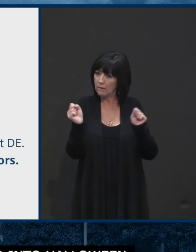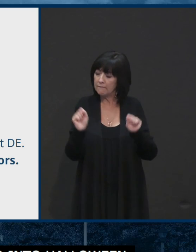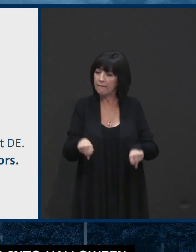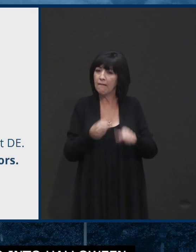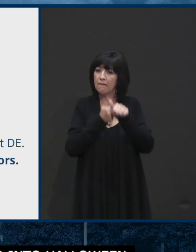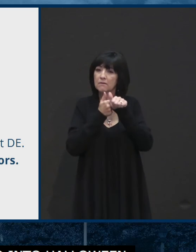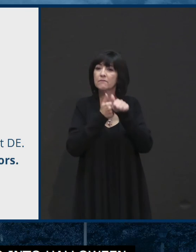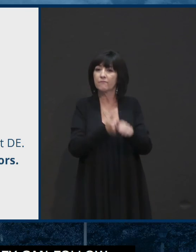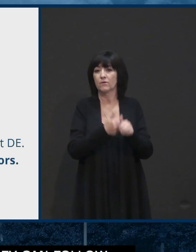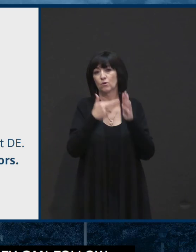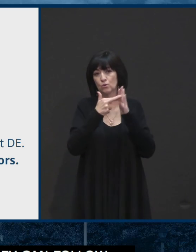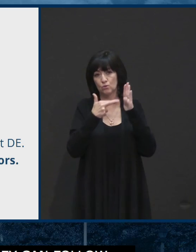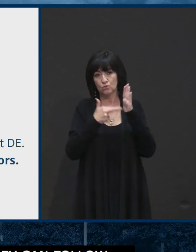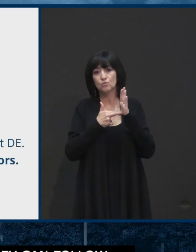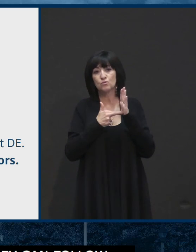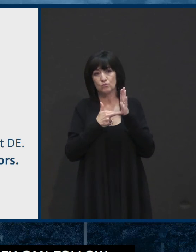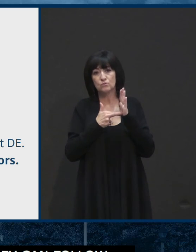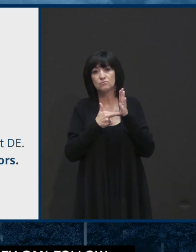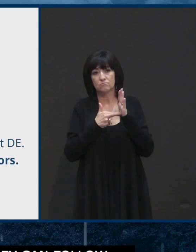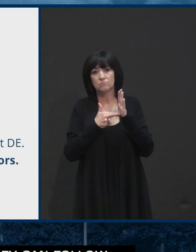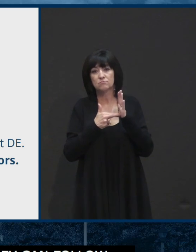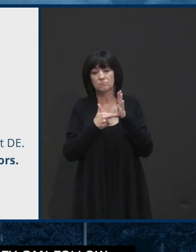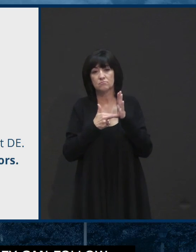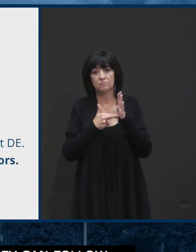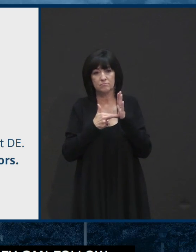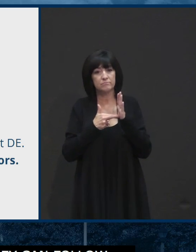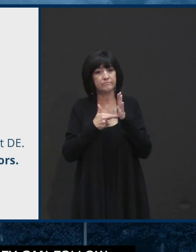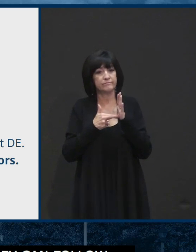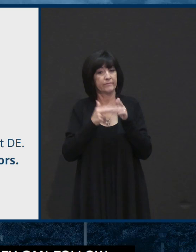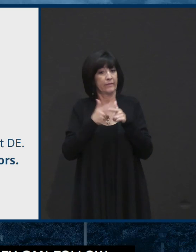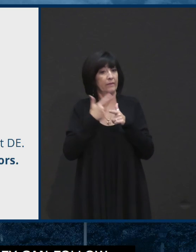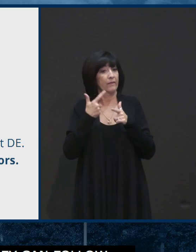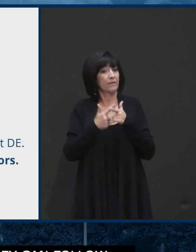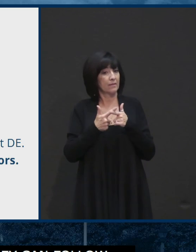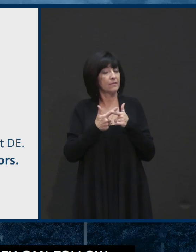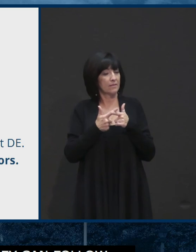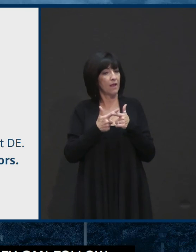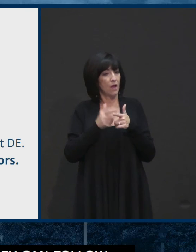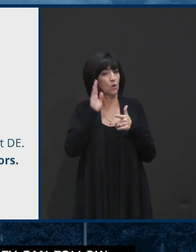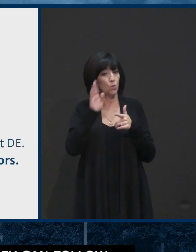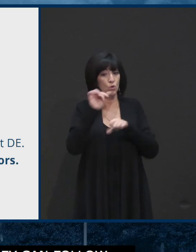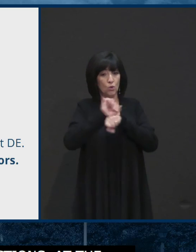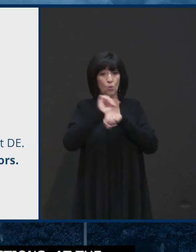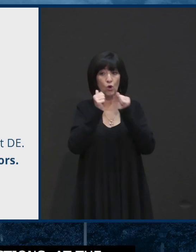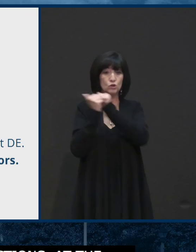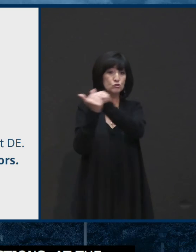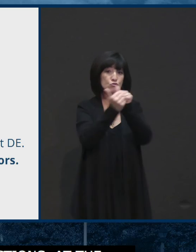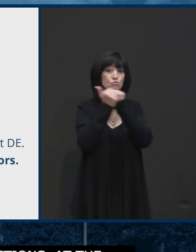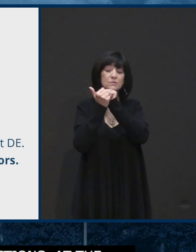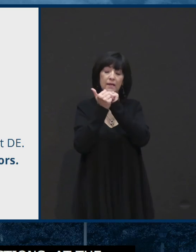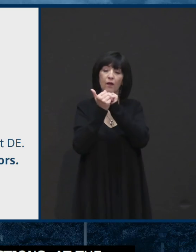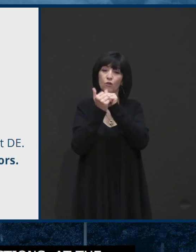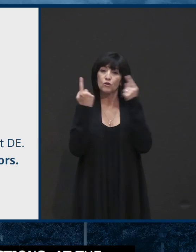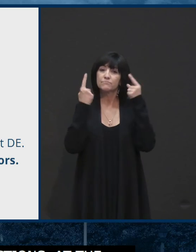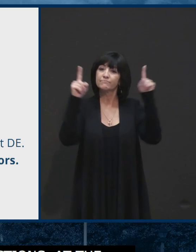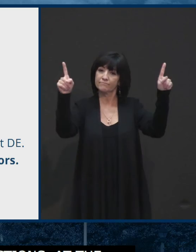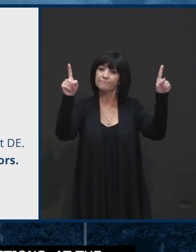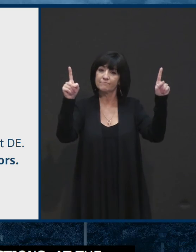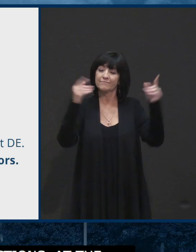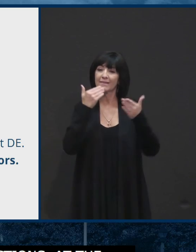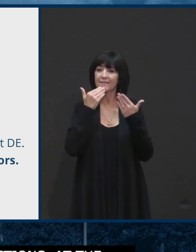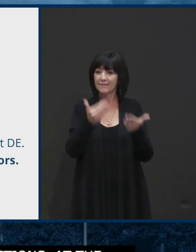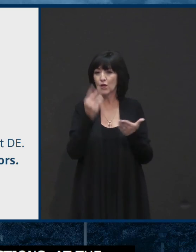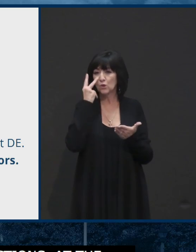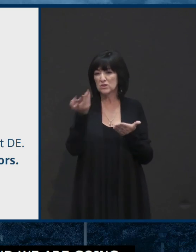the restrictions. And at the end of the day, we're going to get through this, and we're going to get through it by working together. So thanks for joining us, and we'll see you next week.